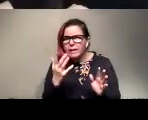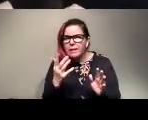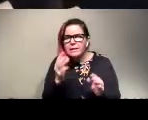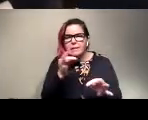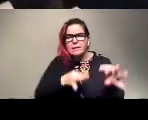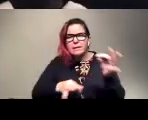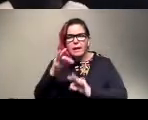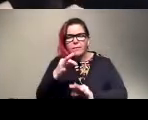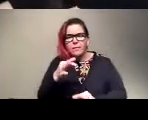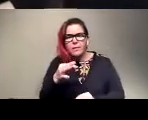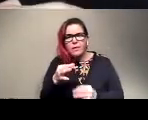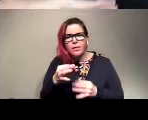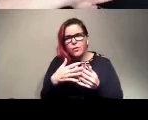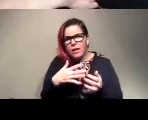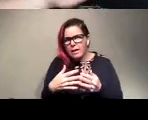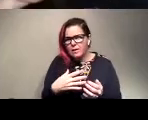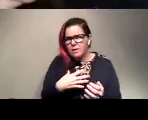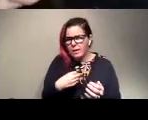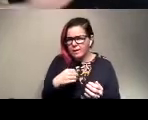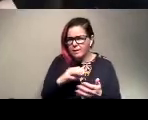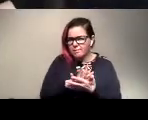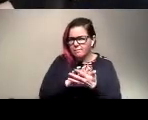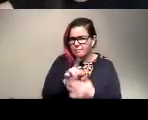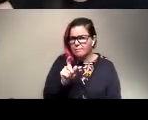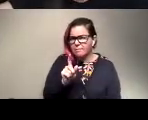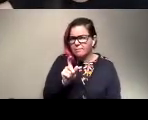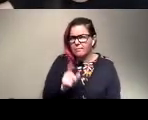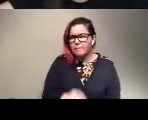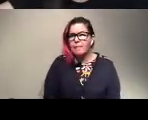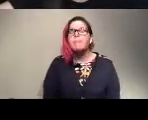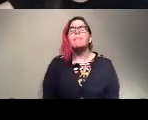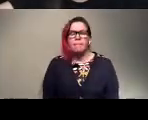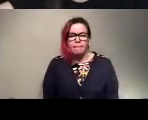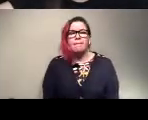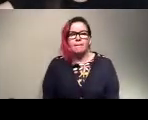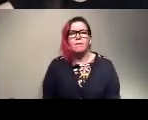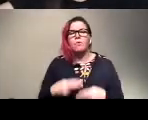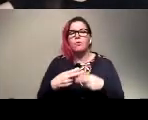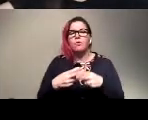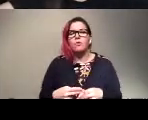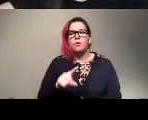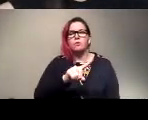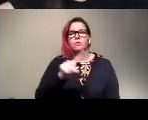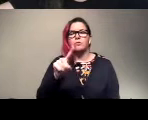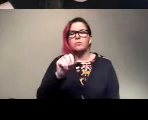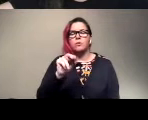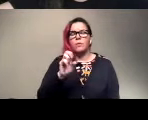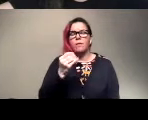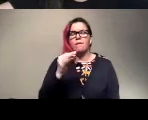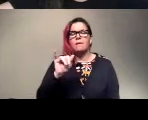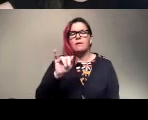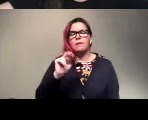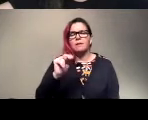the gray swath. Yep. So this is called what we call a zone of inhibition. And so in